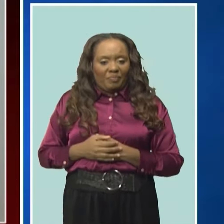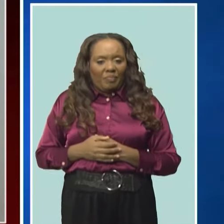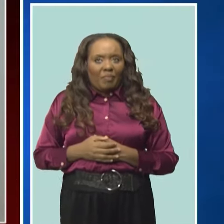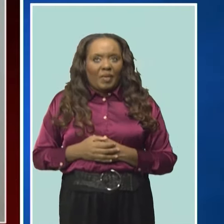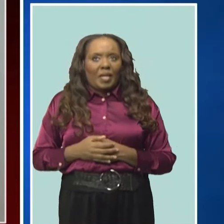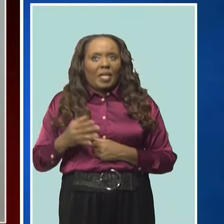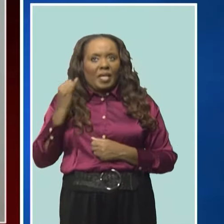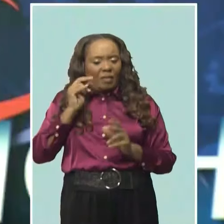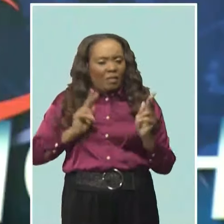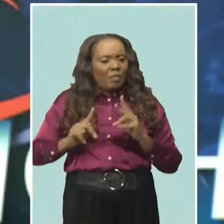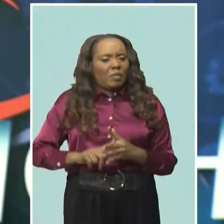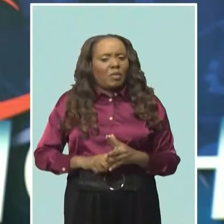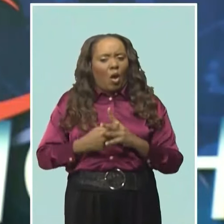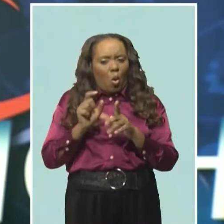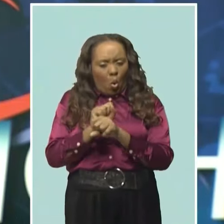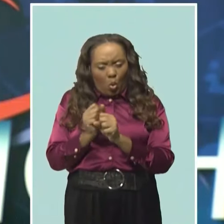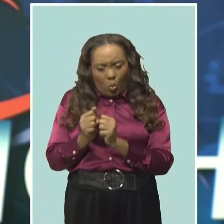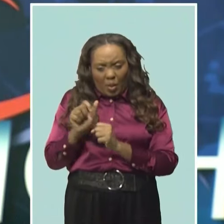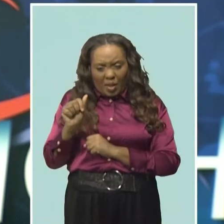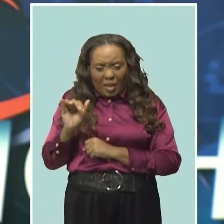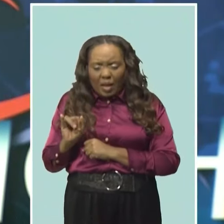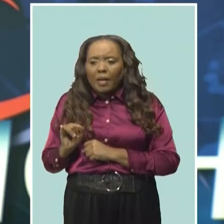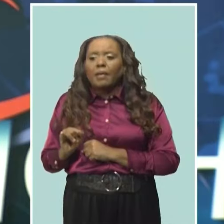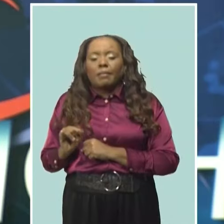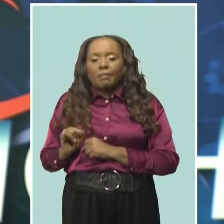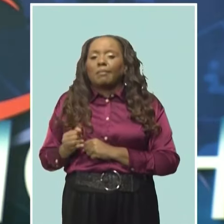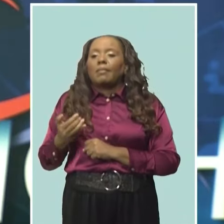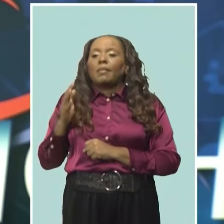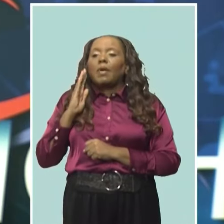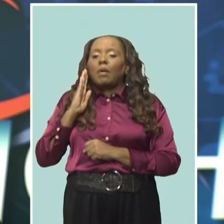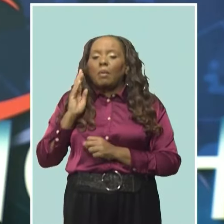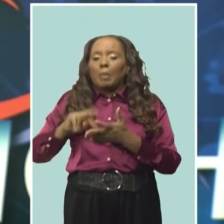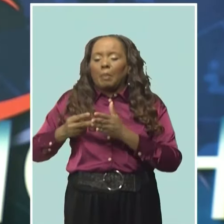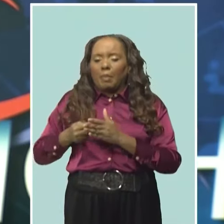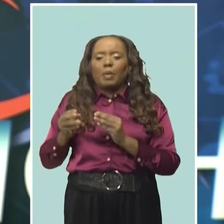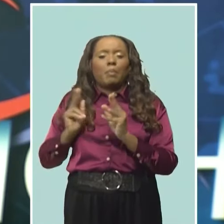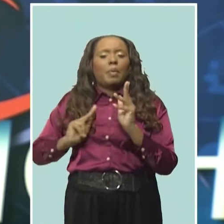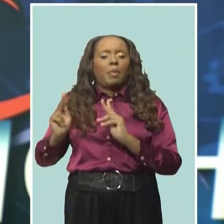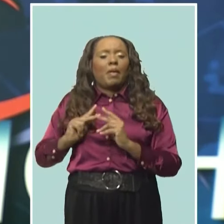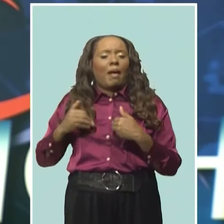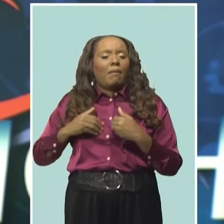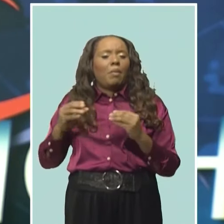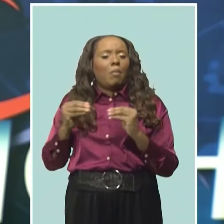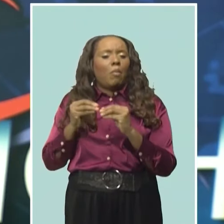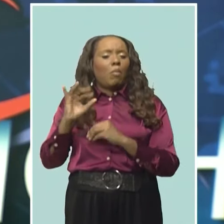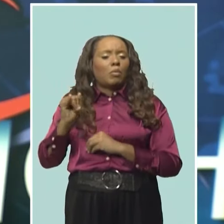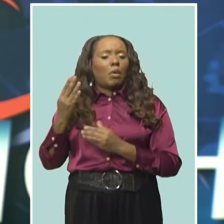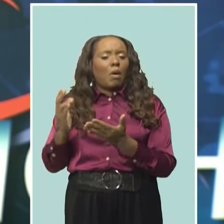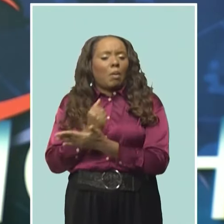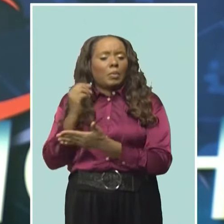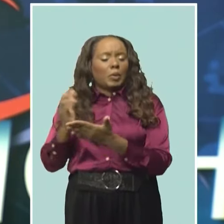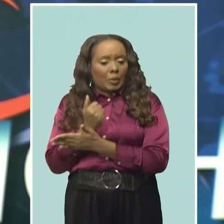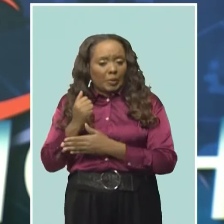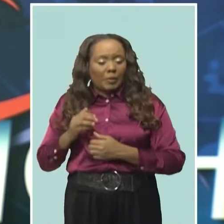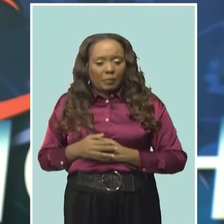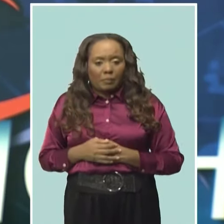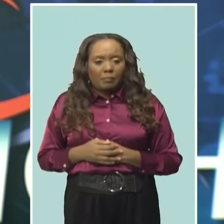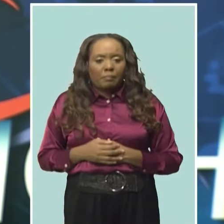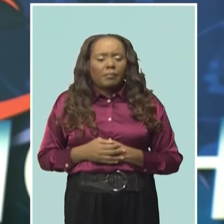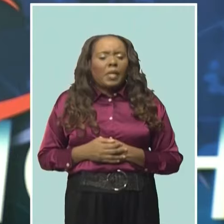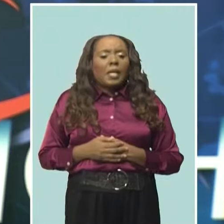all the better. Mr. Millington was a guest on The People's Business last night. He suggests the creation of a national or